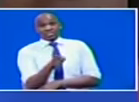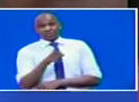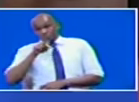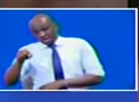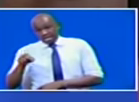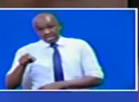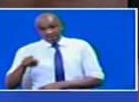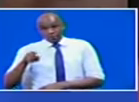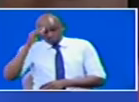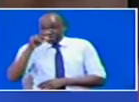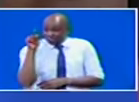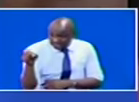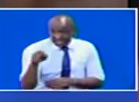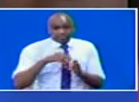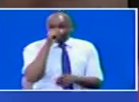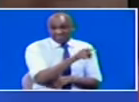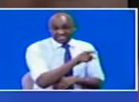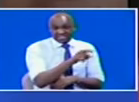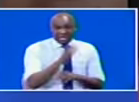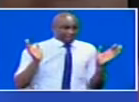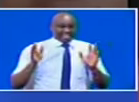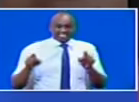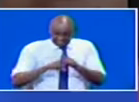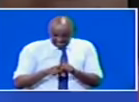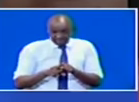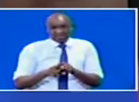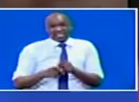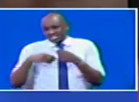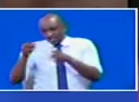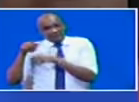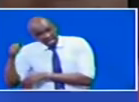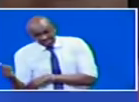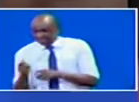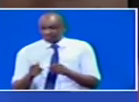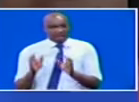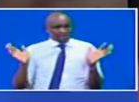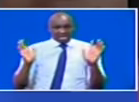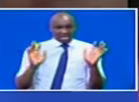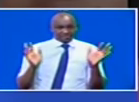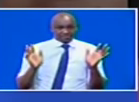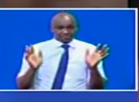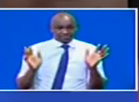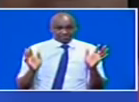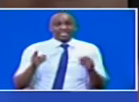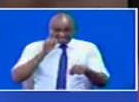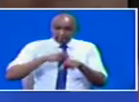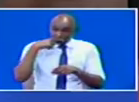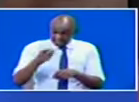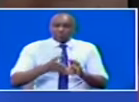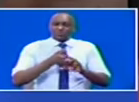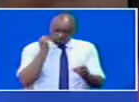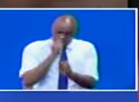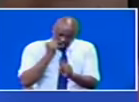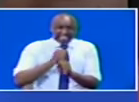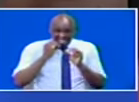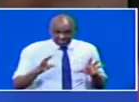particular set of students and then avail the same labor for another particular set of students. No, that's not it. When we say we are withdrawing labor,